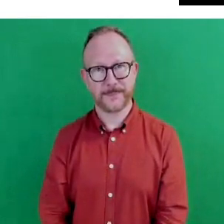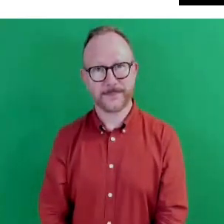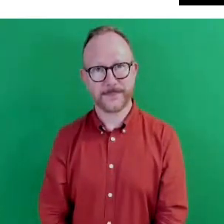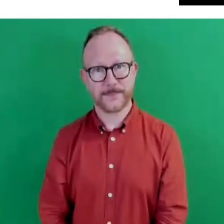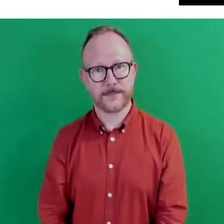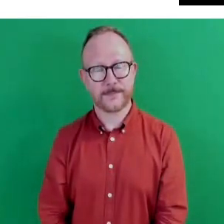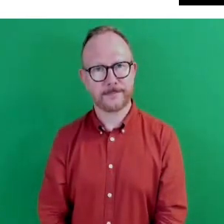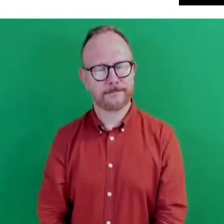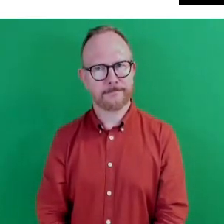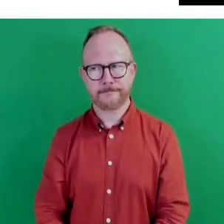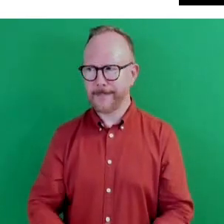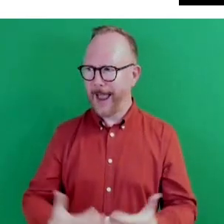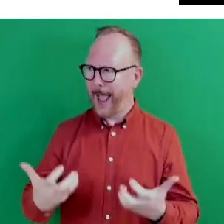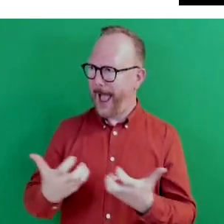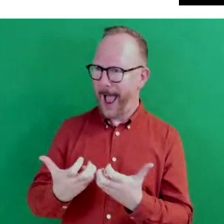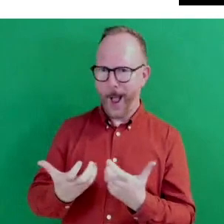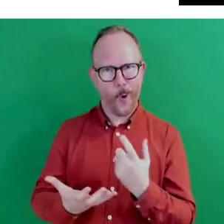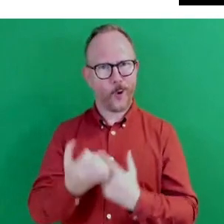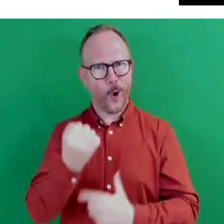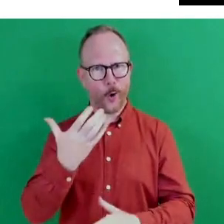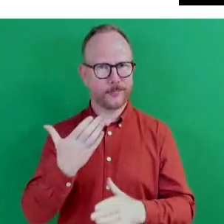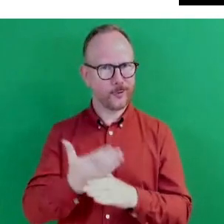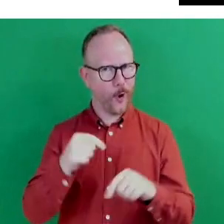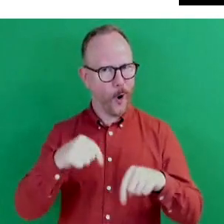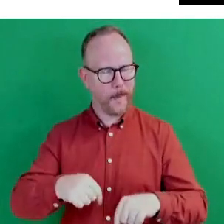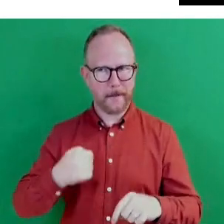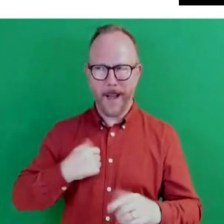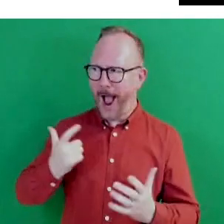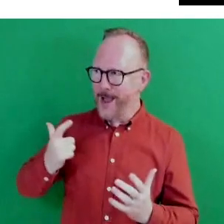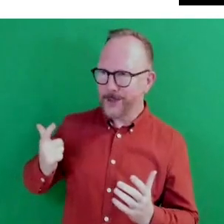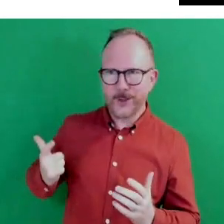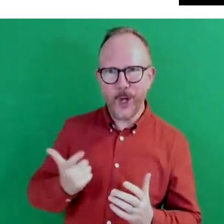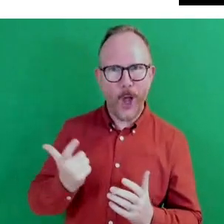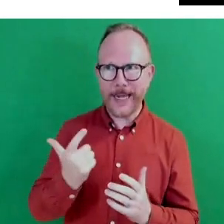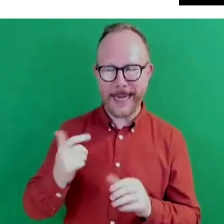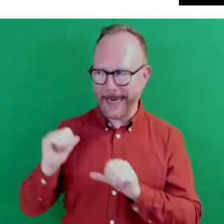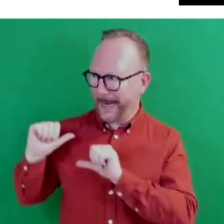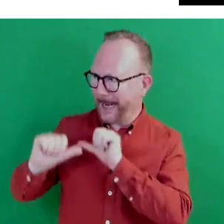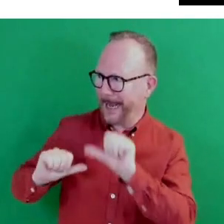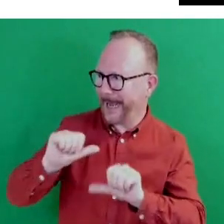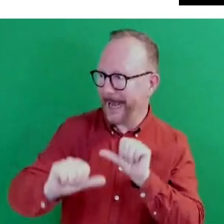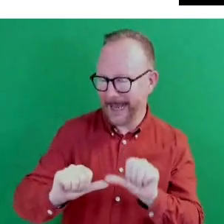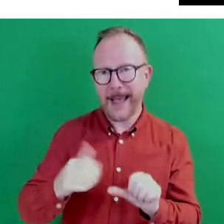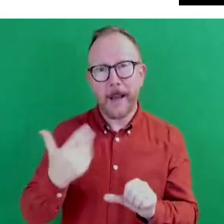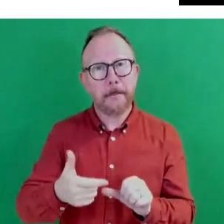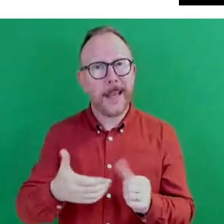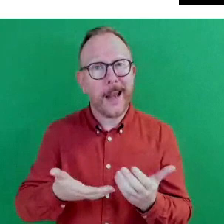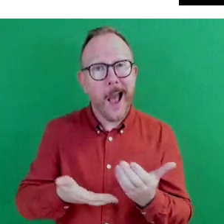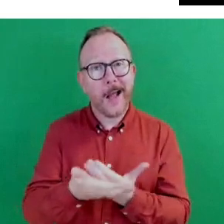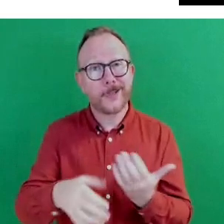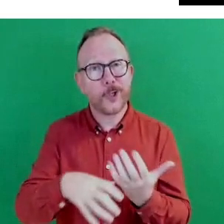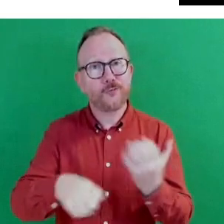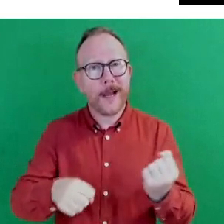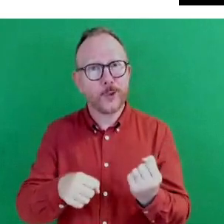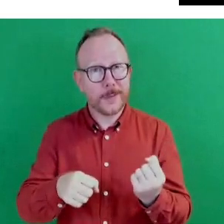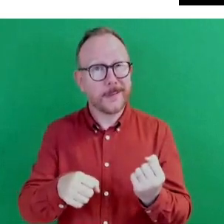to go into this role really stemmed from when I did my undergraduate degree in developmental and educational psychology,